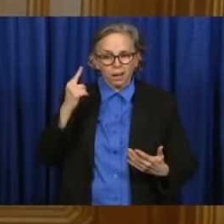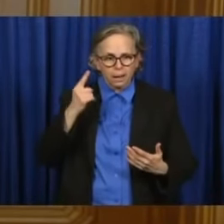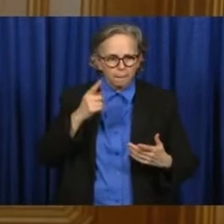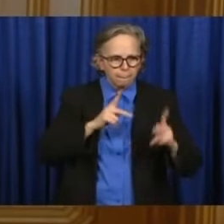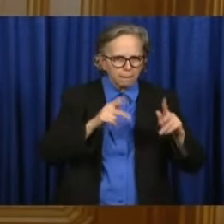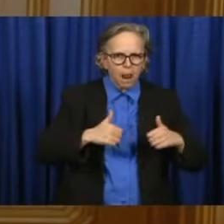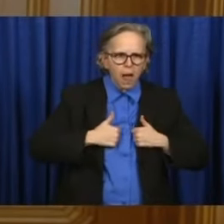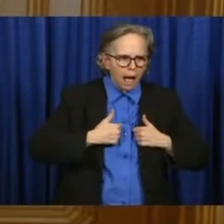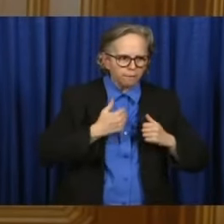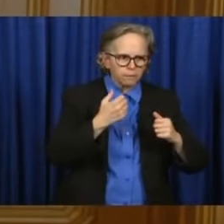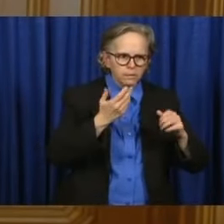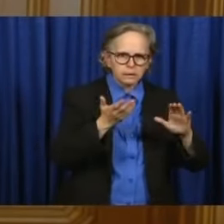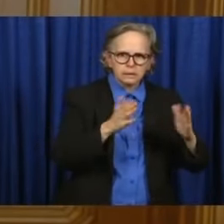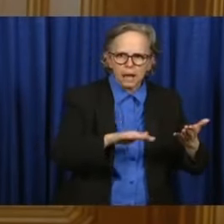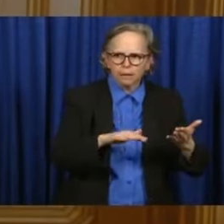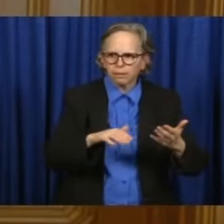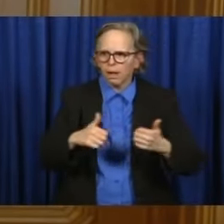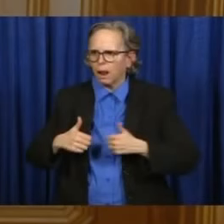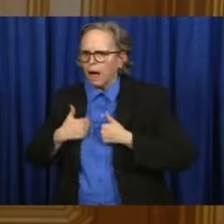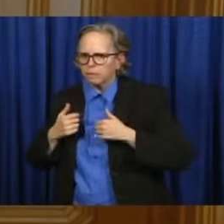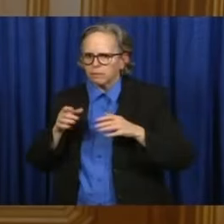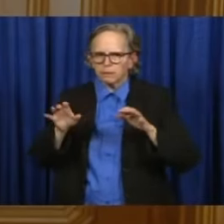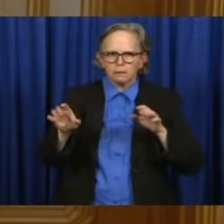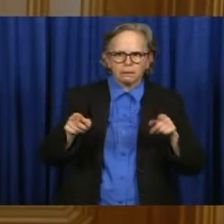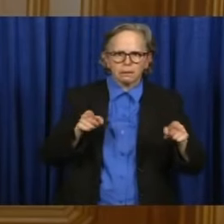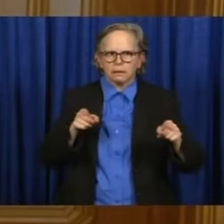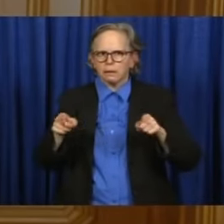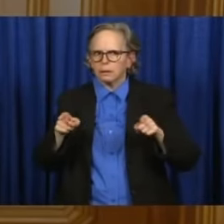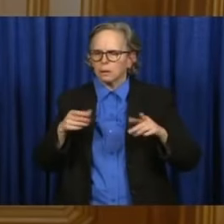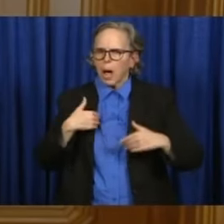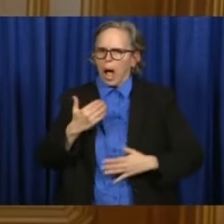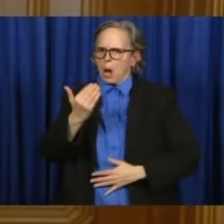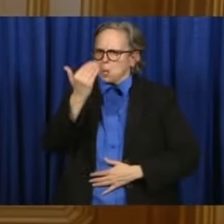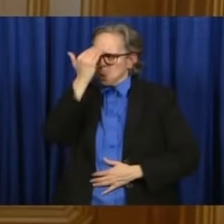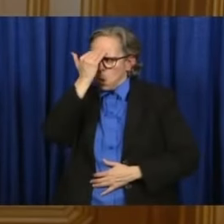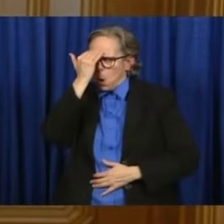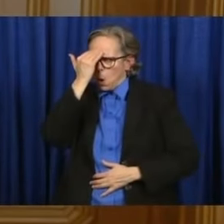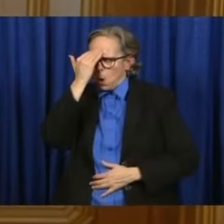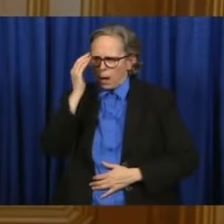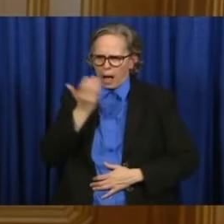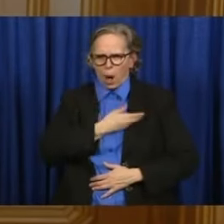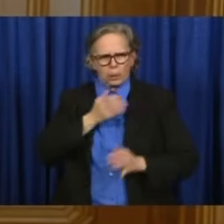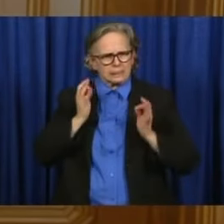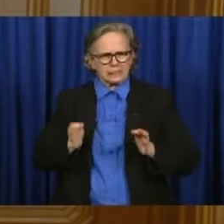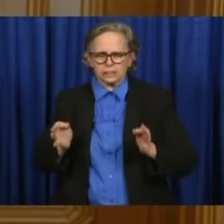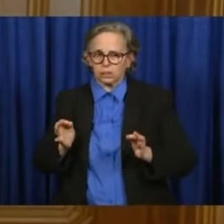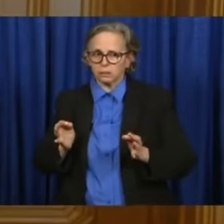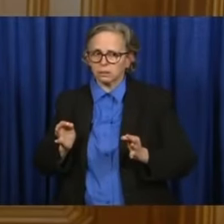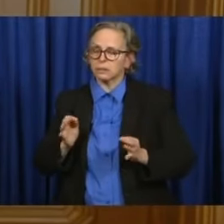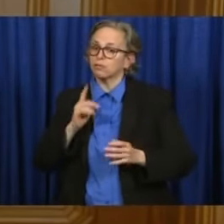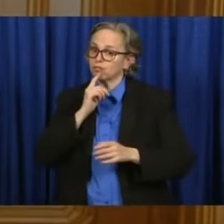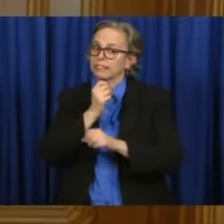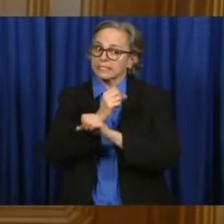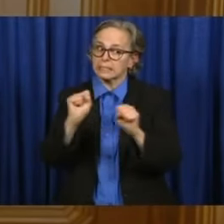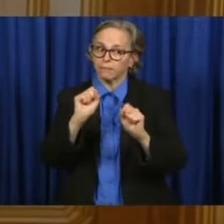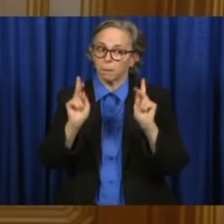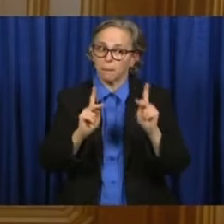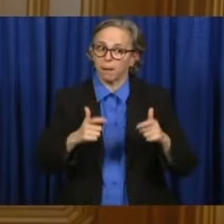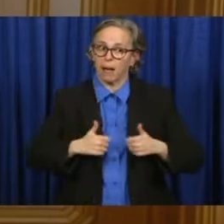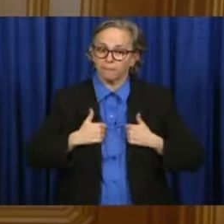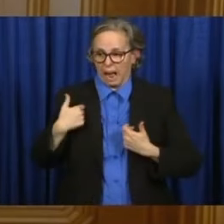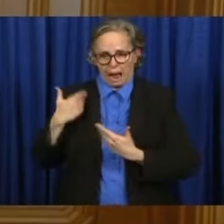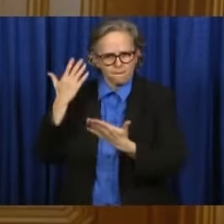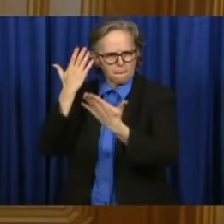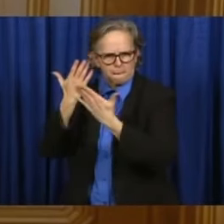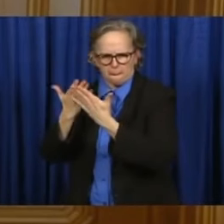I'm convinced that what we're doing is saving lives. I know it's saving lives. All the evidence shows it's saving lives. We're doing well. But